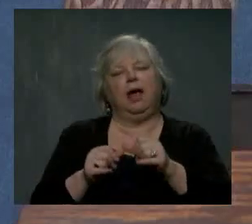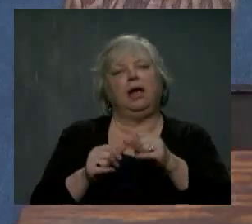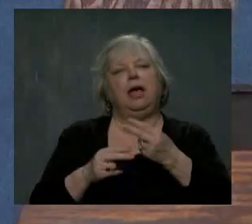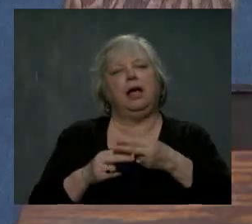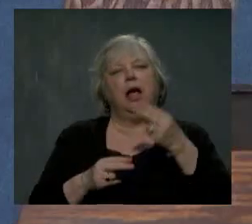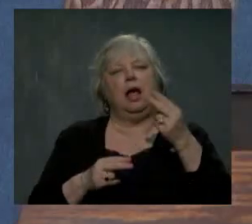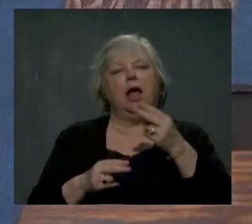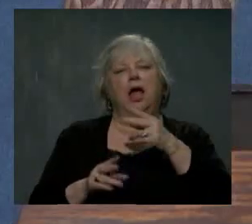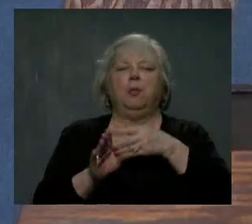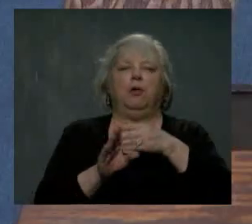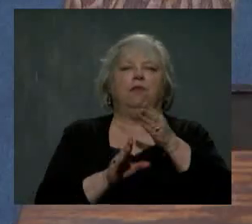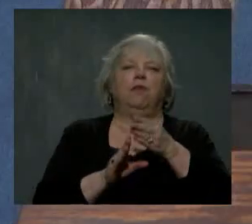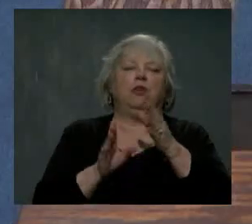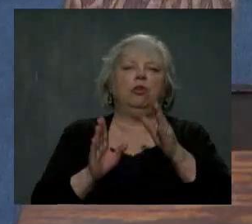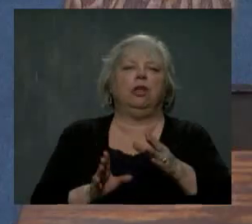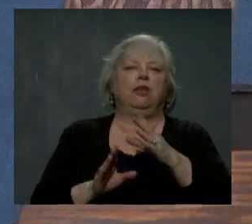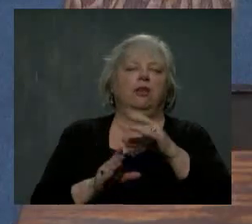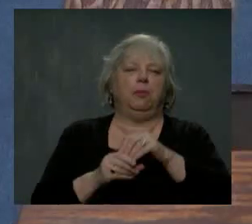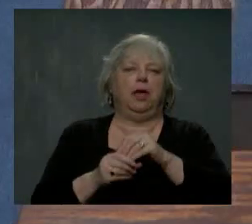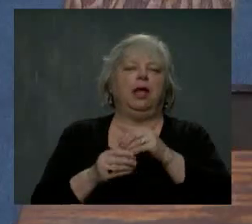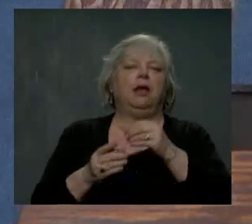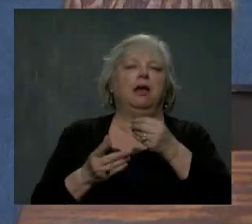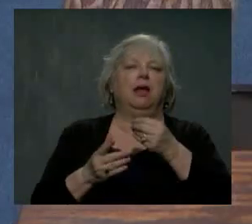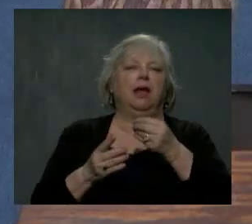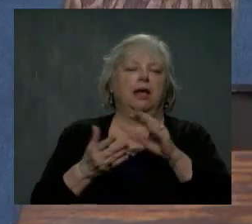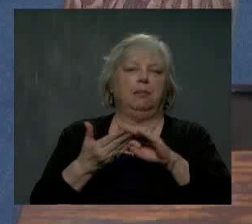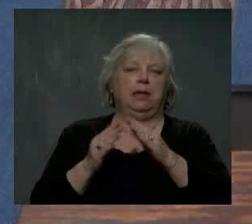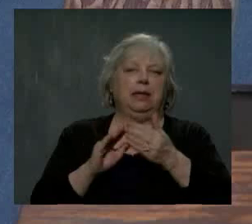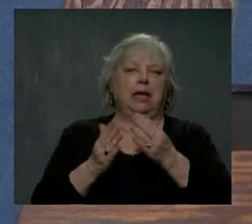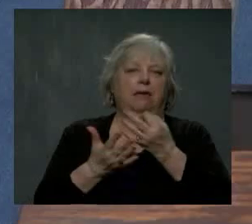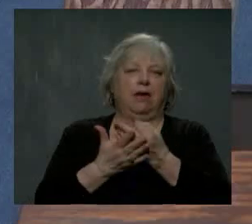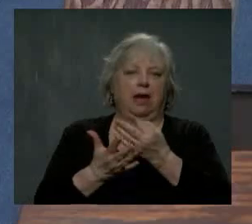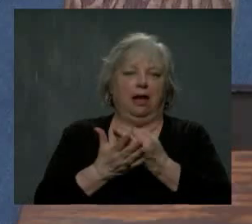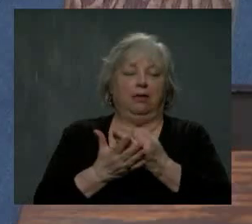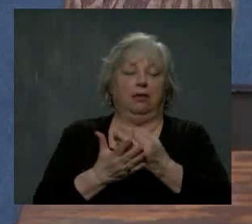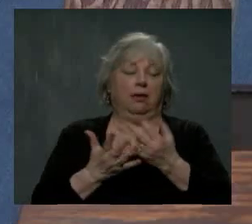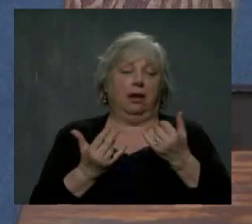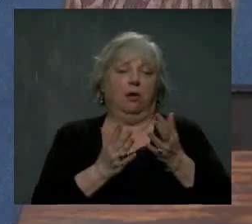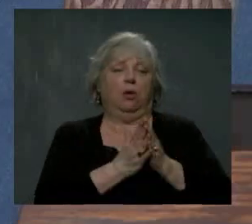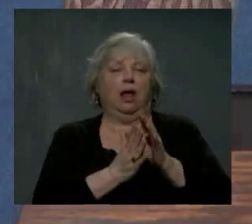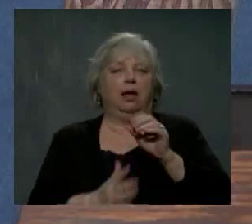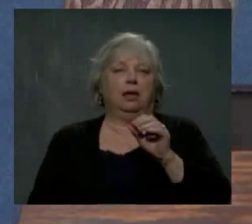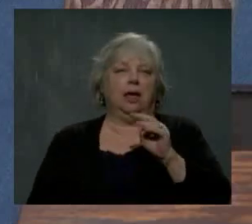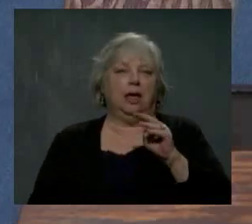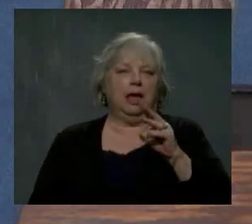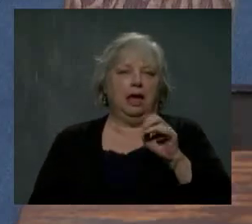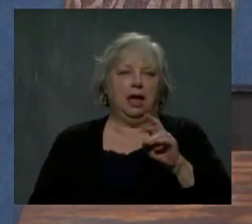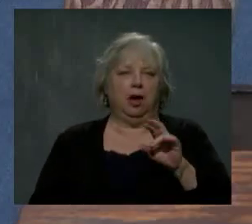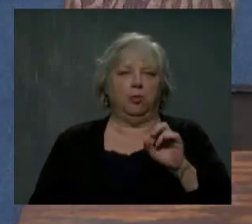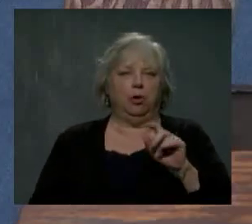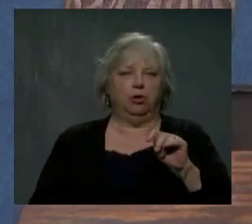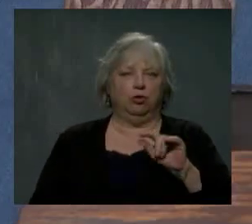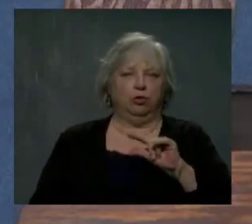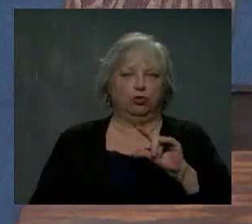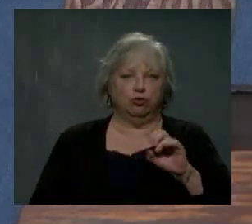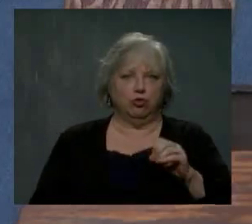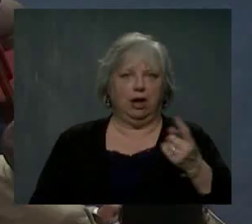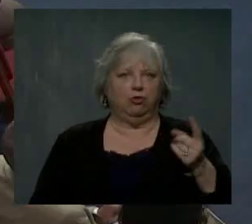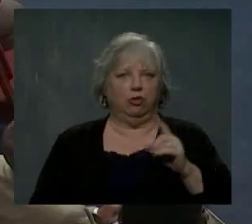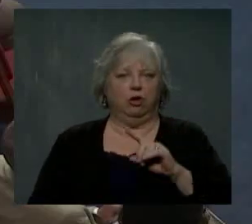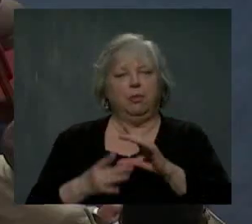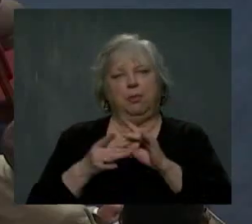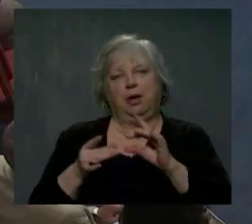of the City of Little Rock finances. I'm going to ask Amber Strange, our Assistant Finance Director, to come forward and say a few